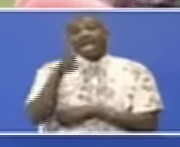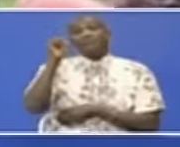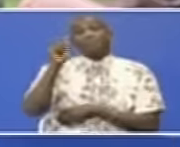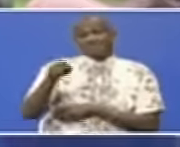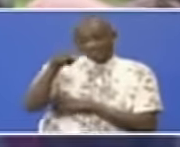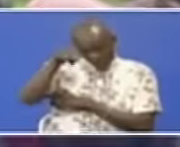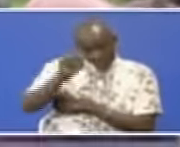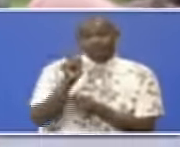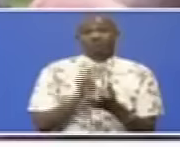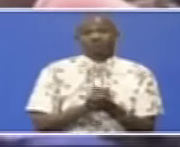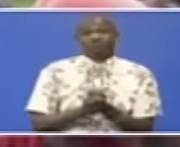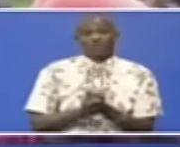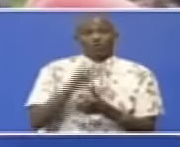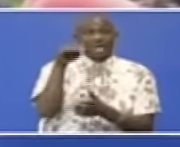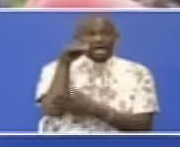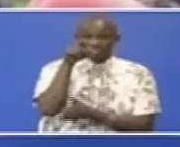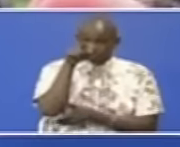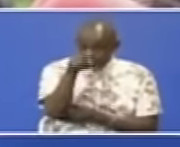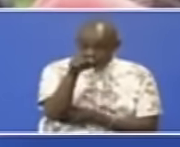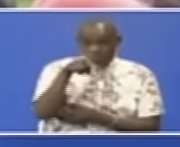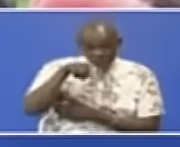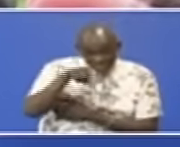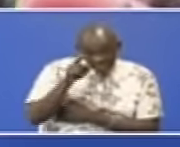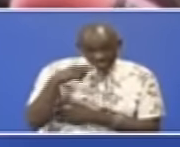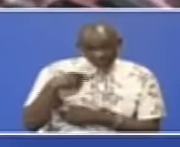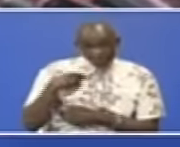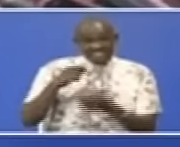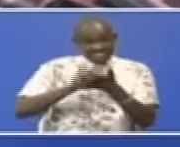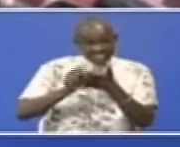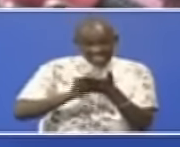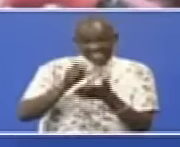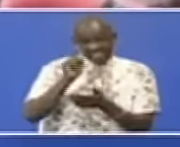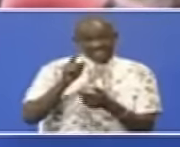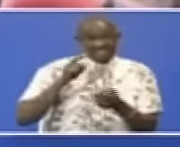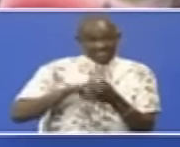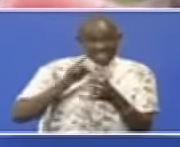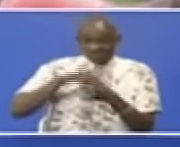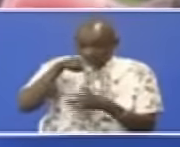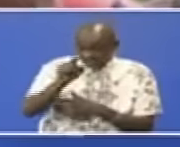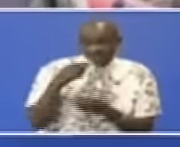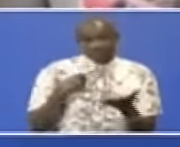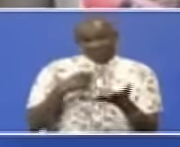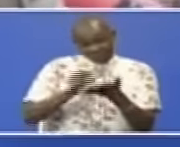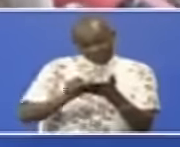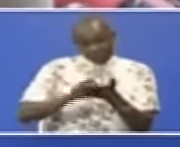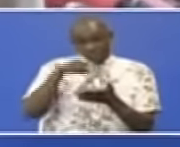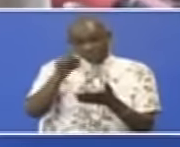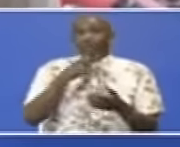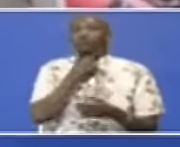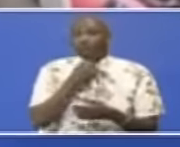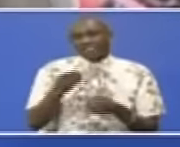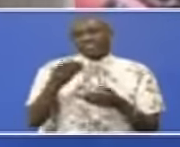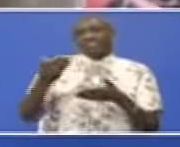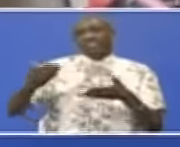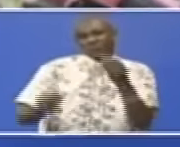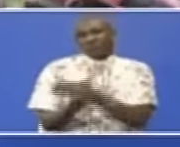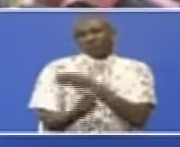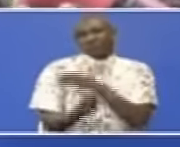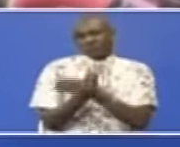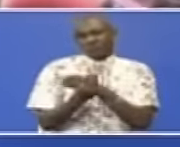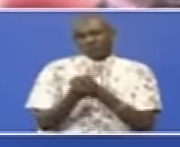wabunge, tunawauliza msije mukaweka masaini yenu na alafu kumbe kuweka sahihi, unataka upatiwe bahasha ya